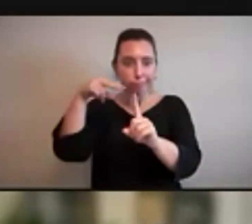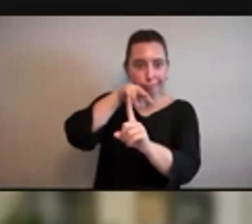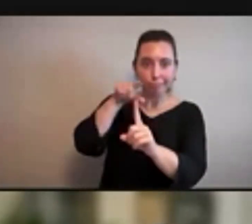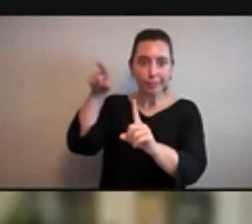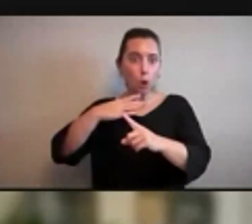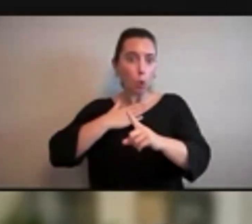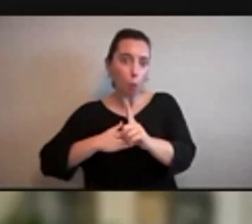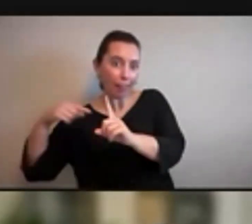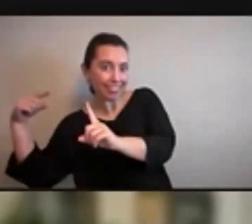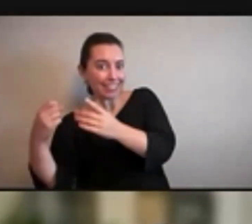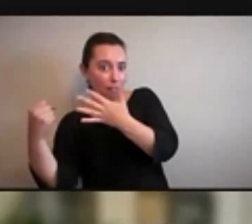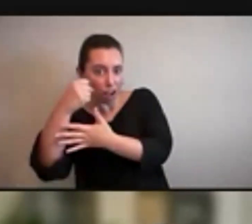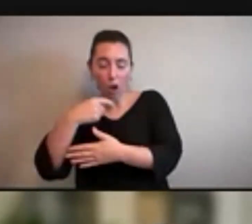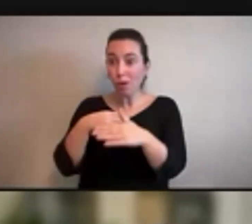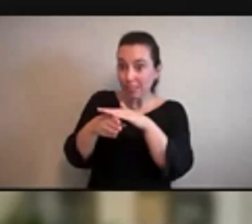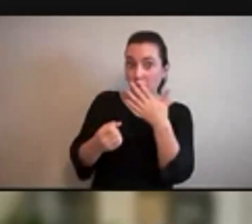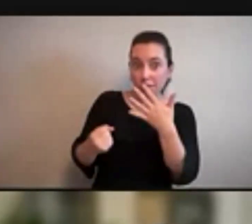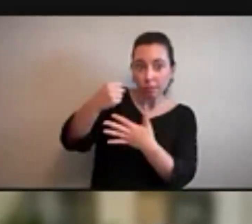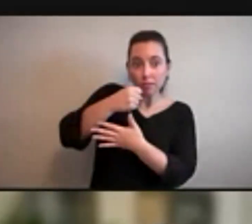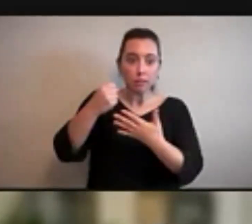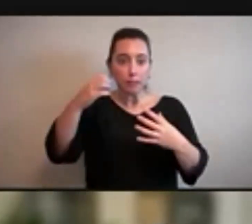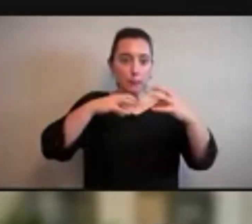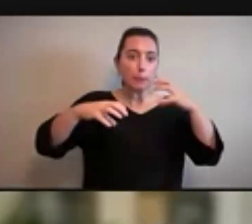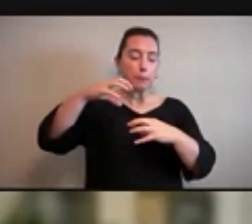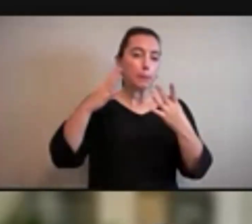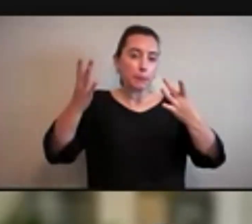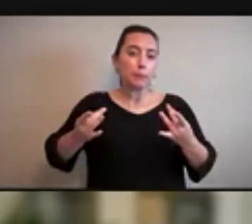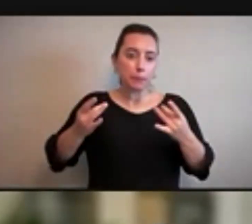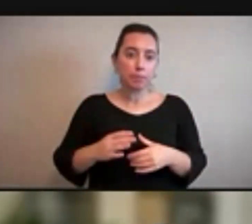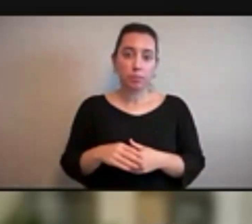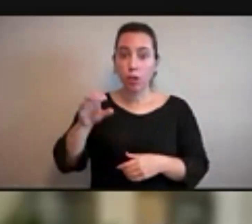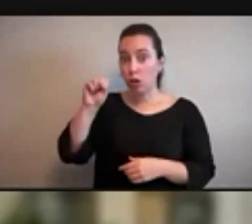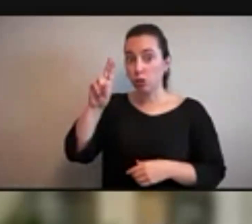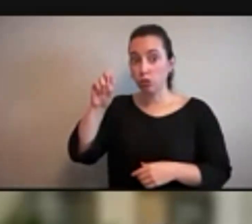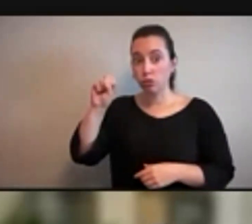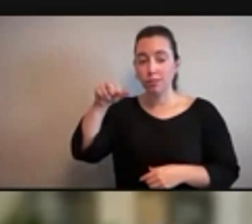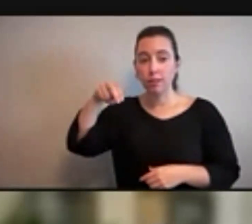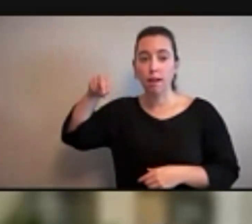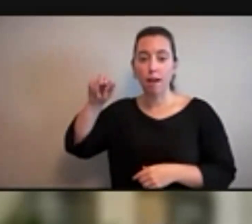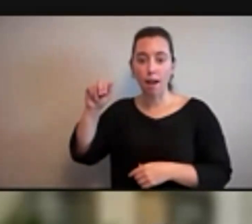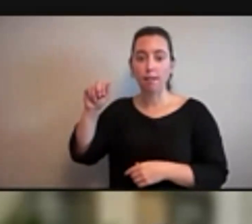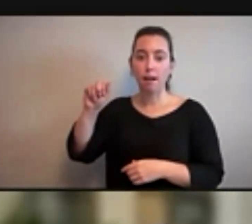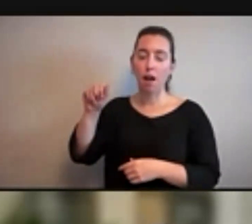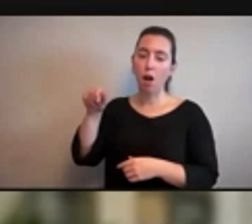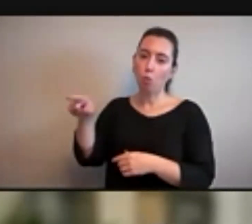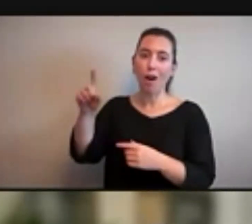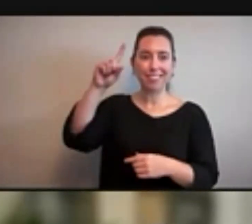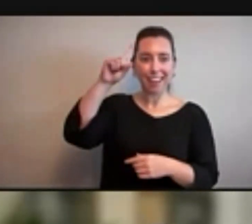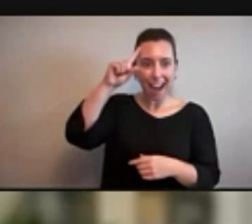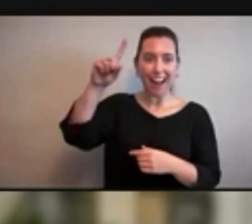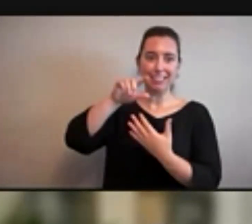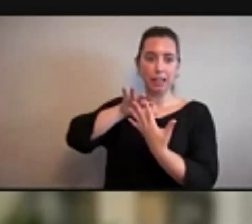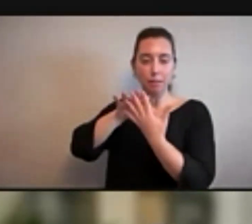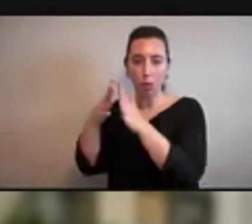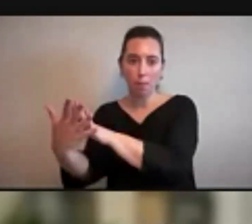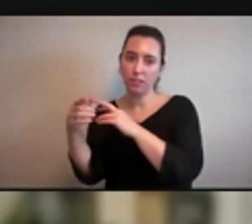always possible to enforce that in all cases. The best practice here is the idea, and that you have implemented the idea. And